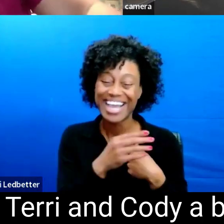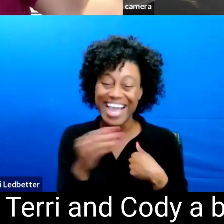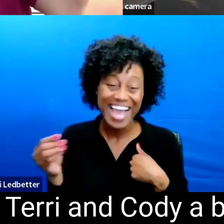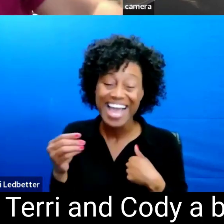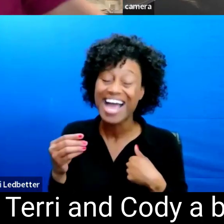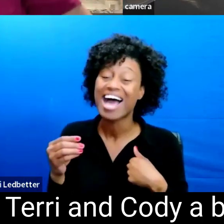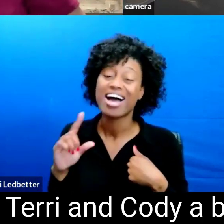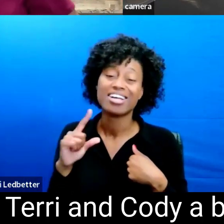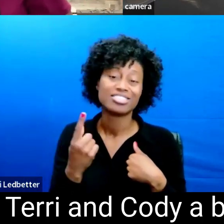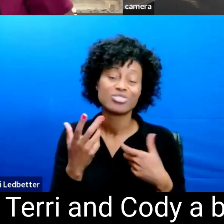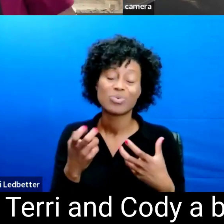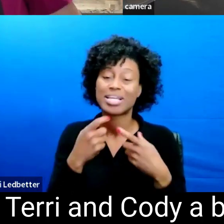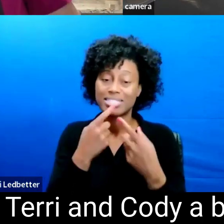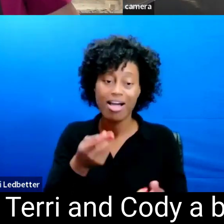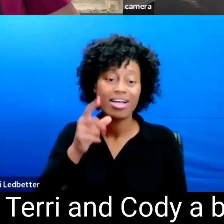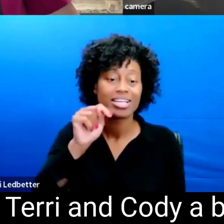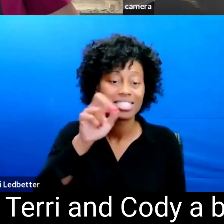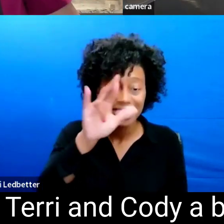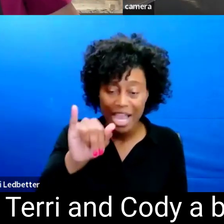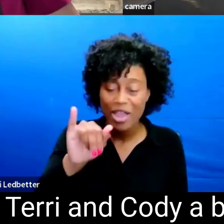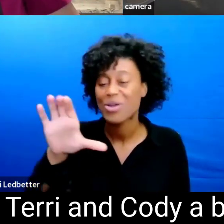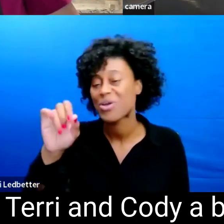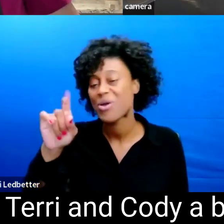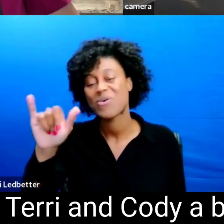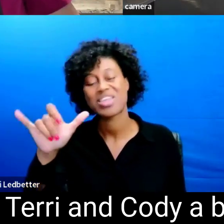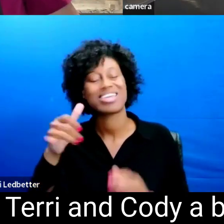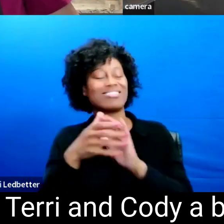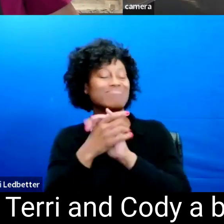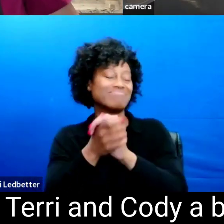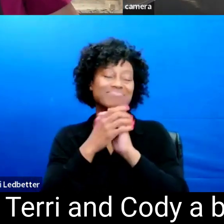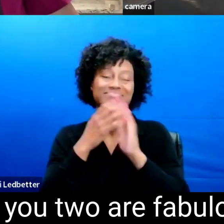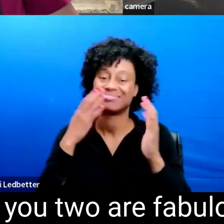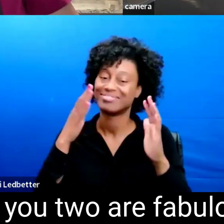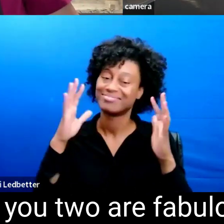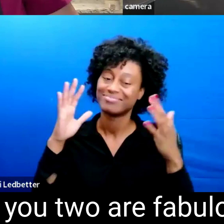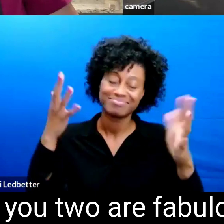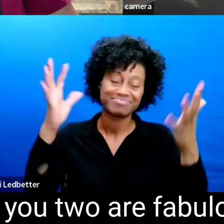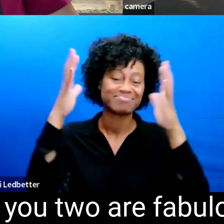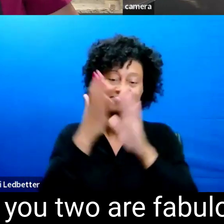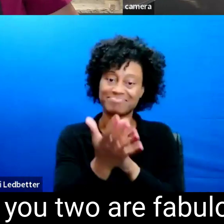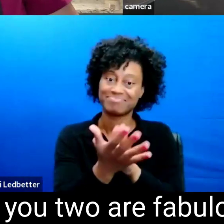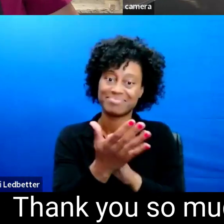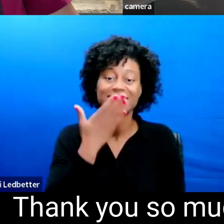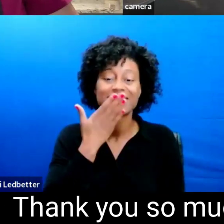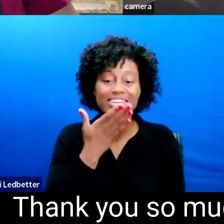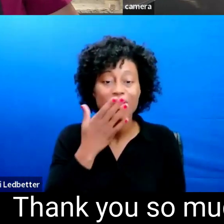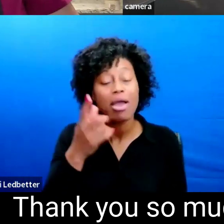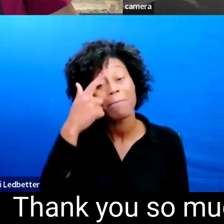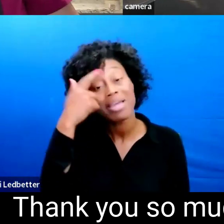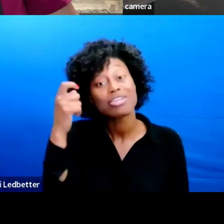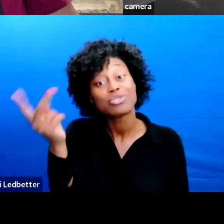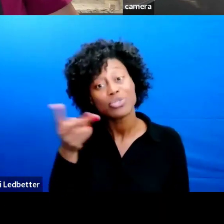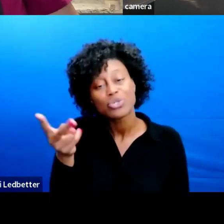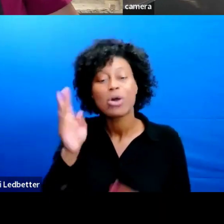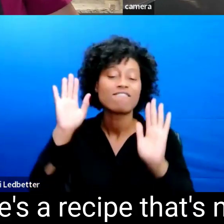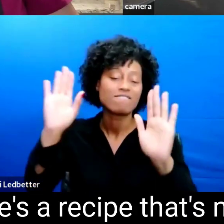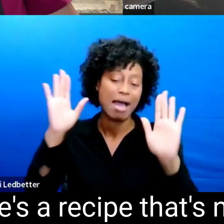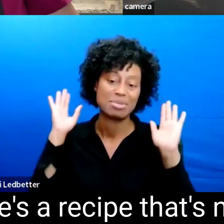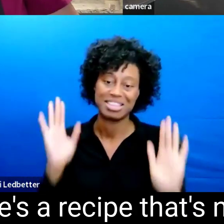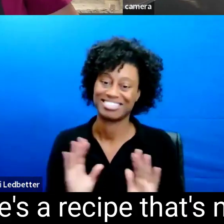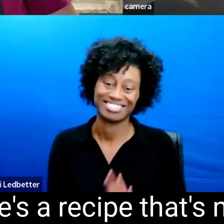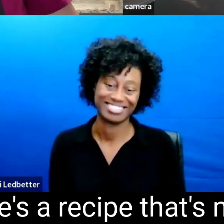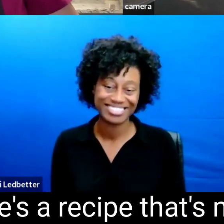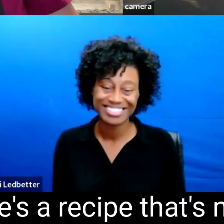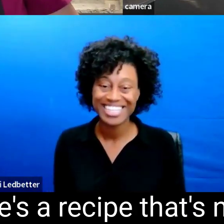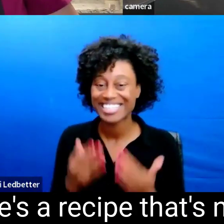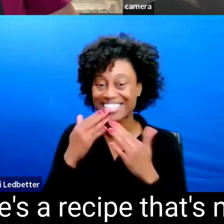just want to give Terri and Cody a big shout out because you two are fabulous. Thank you so much.